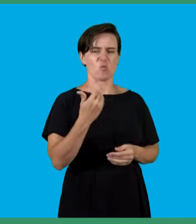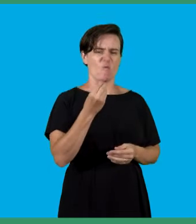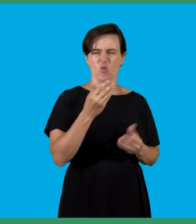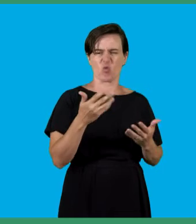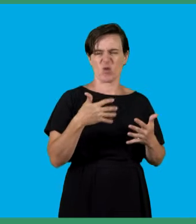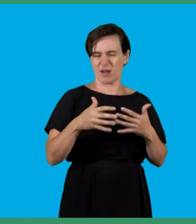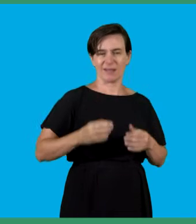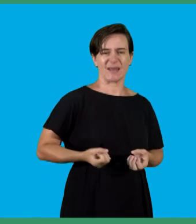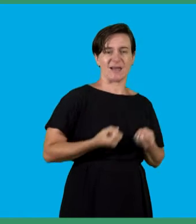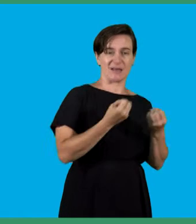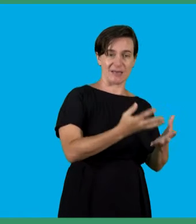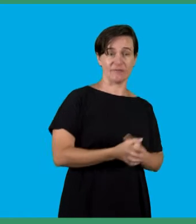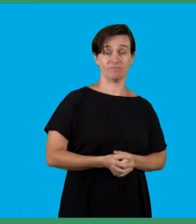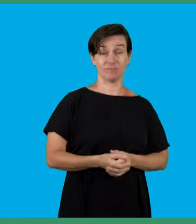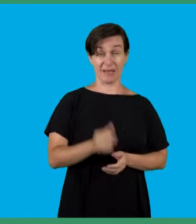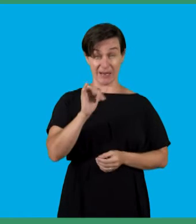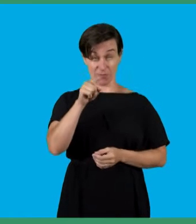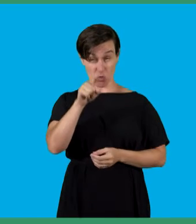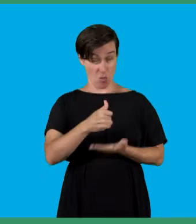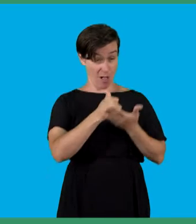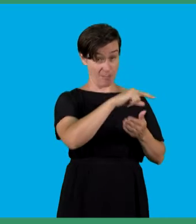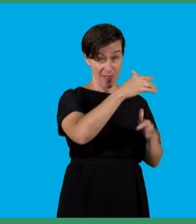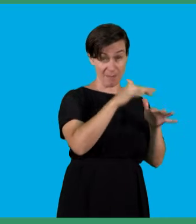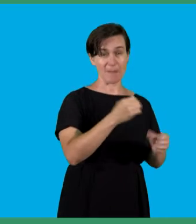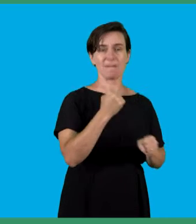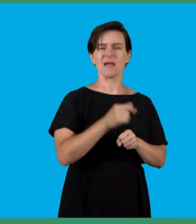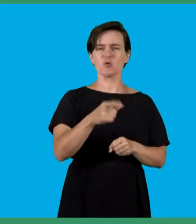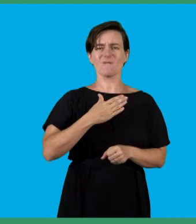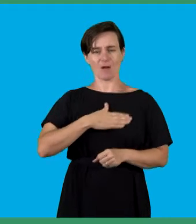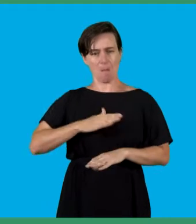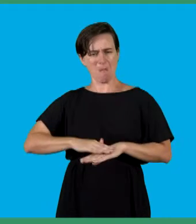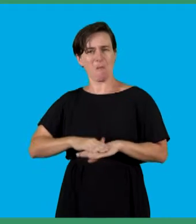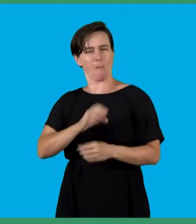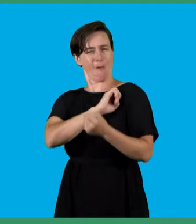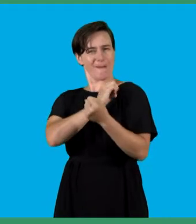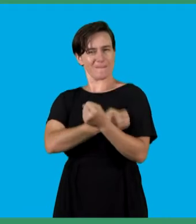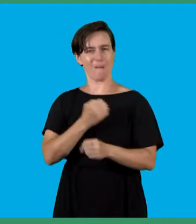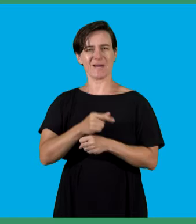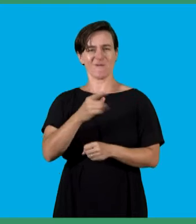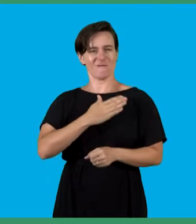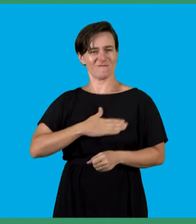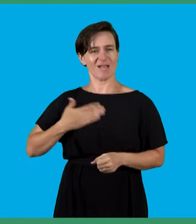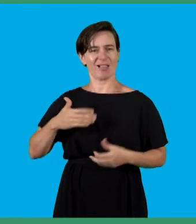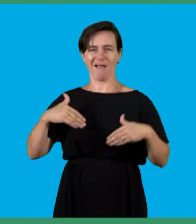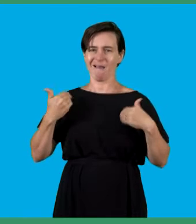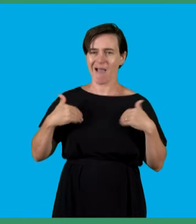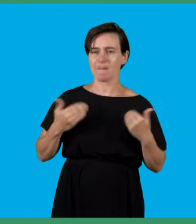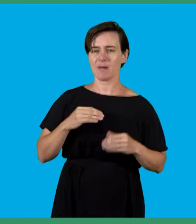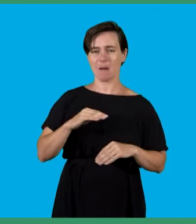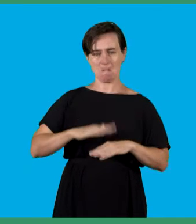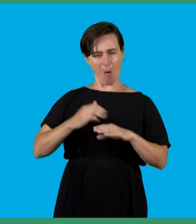you. You will also feel happier and more fulfilled. So obviously, an example of